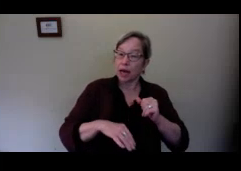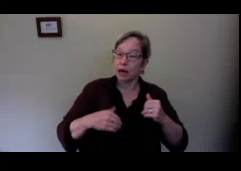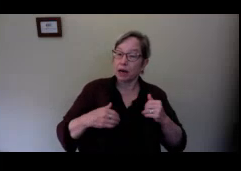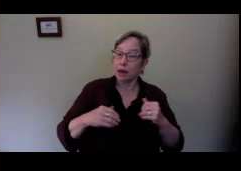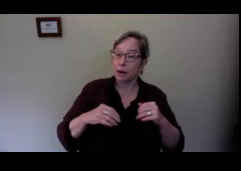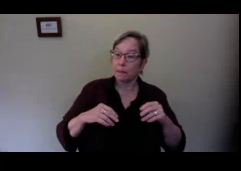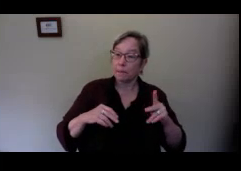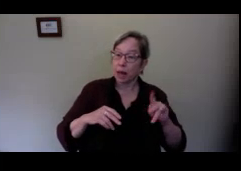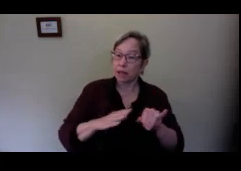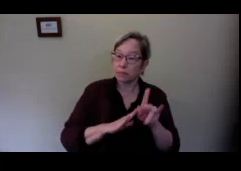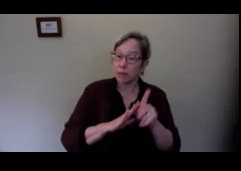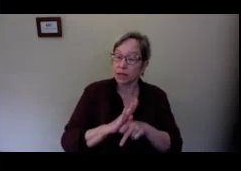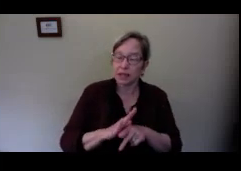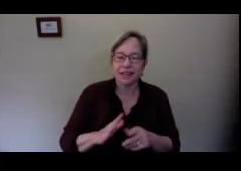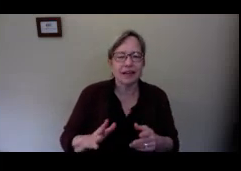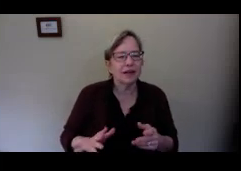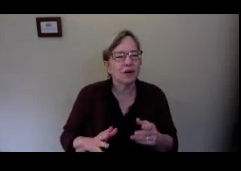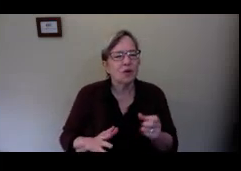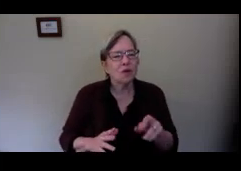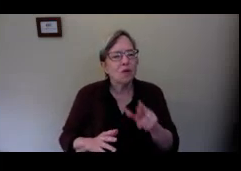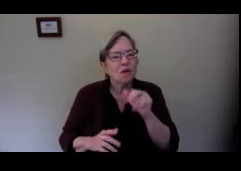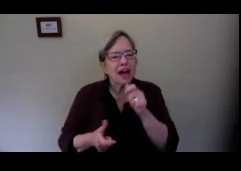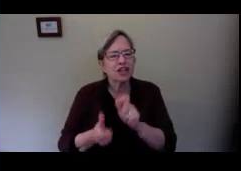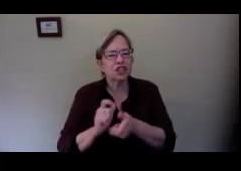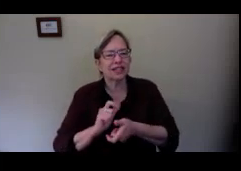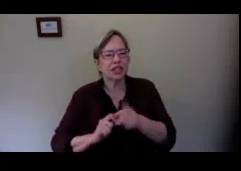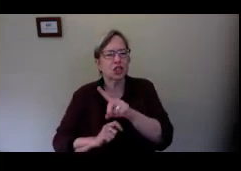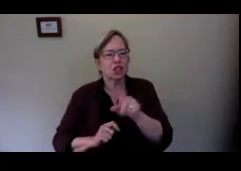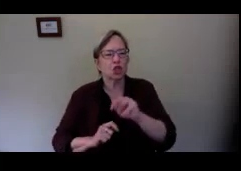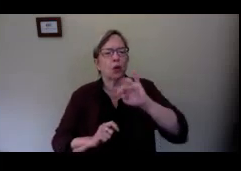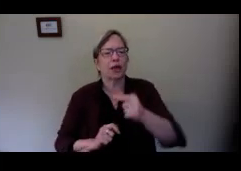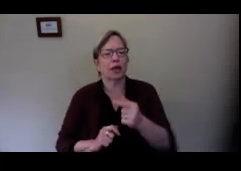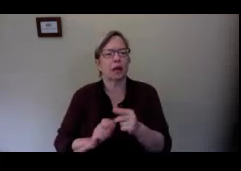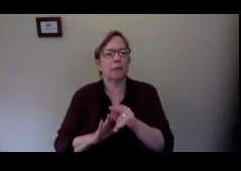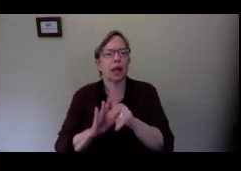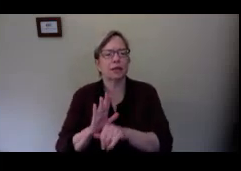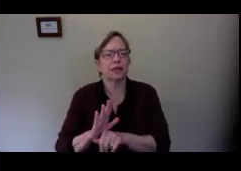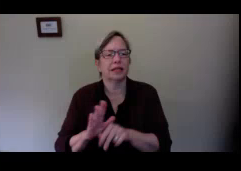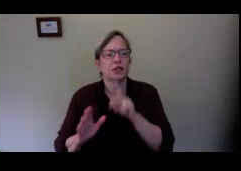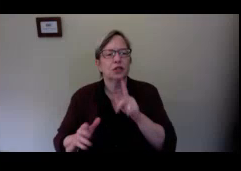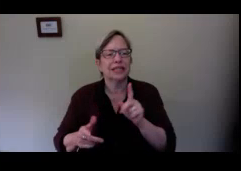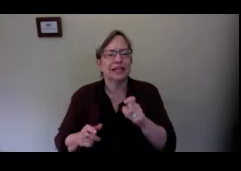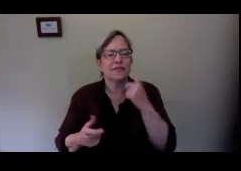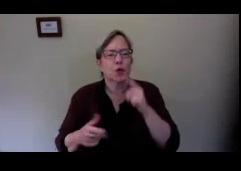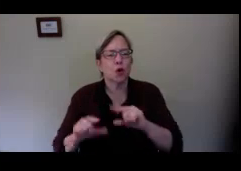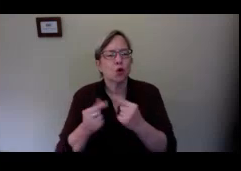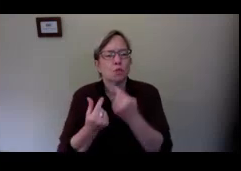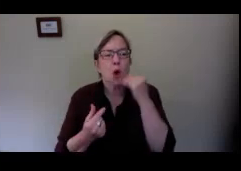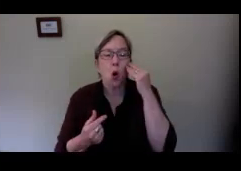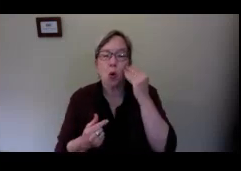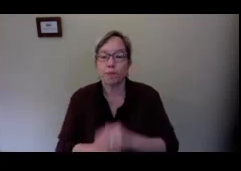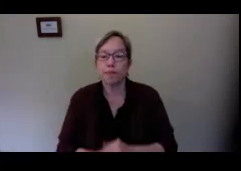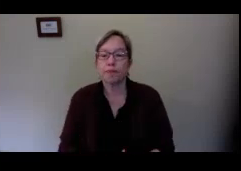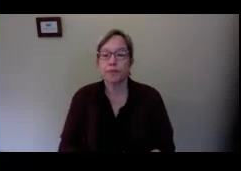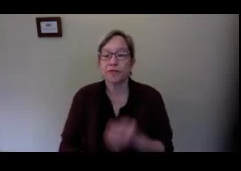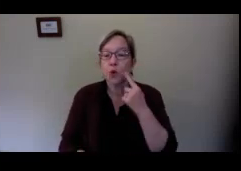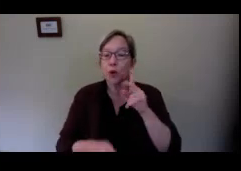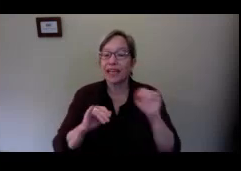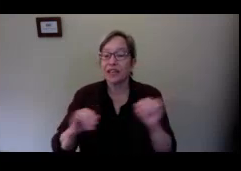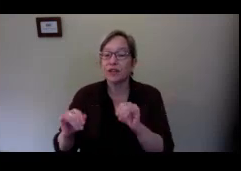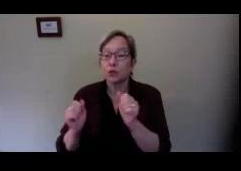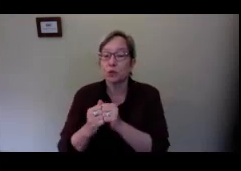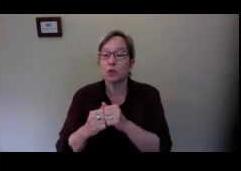zoning policies to allow for a group home or individuals with disabilities. Next slide. Now, we did have a question. Oh,